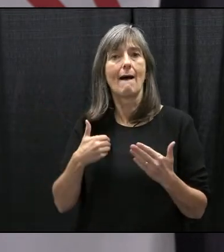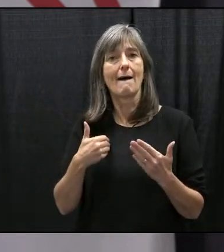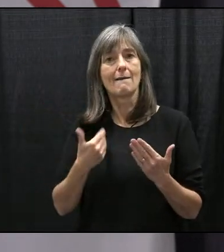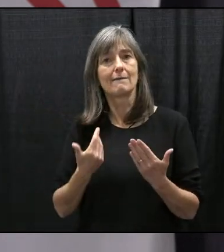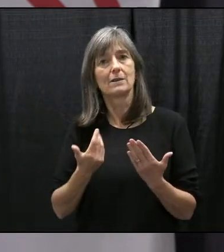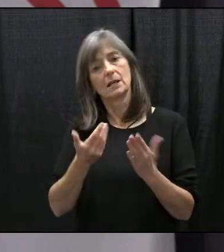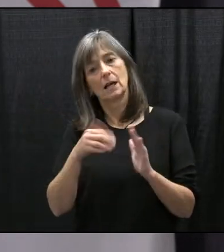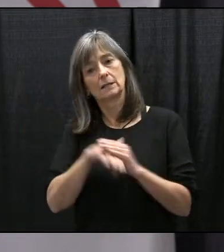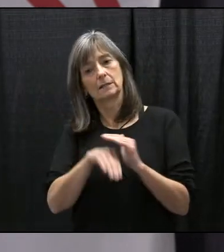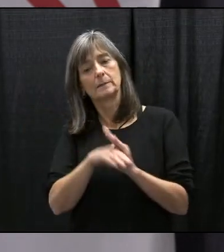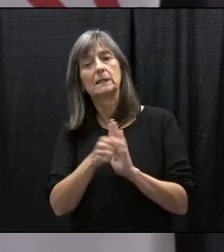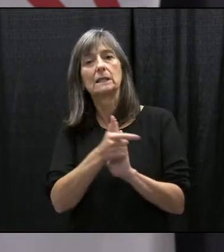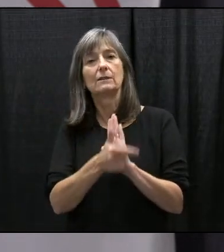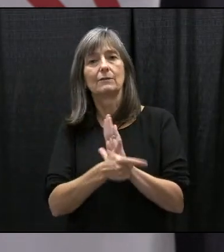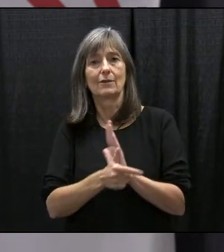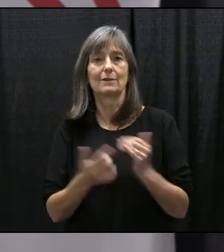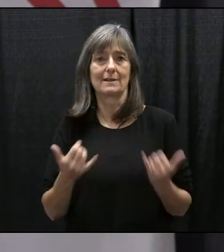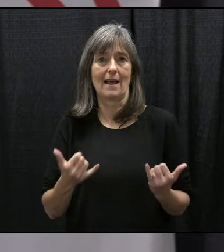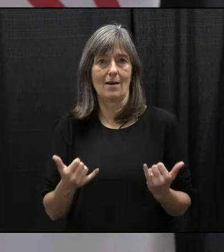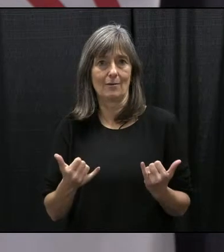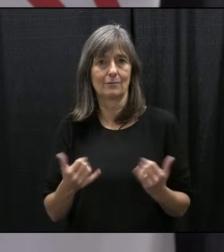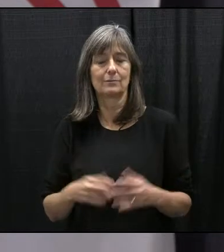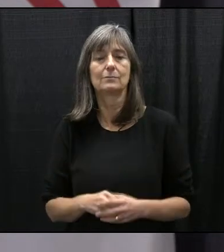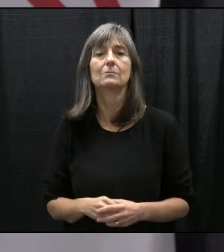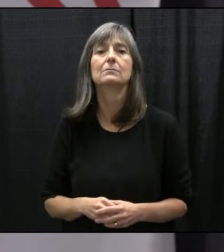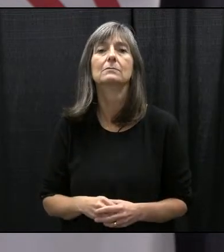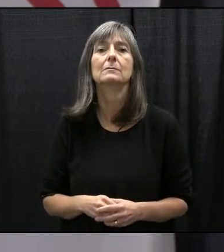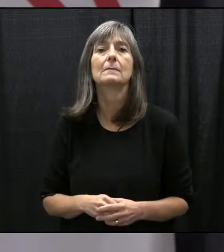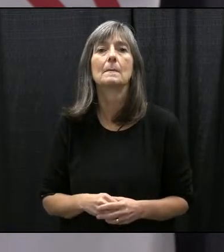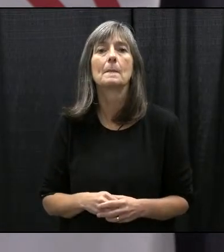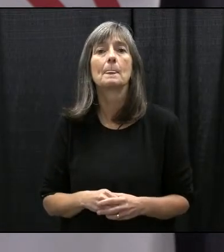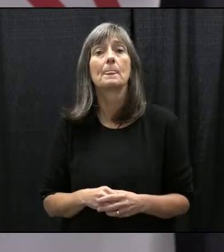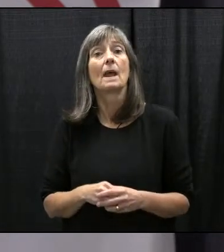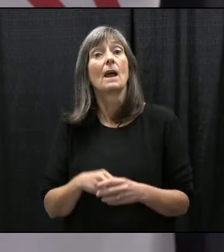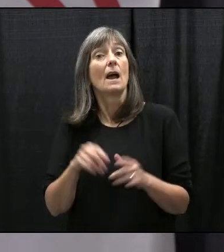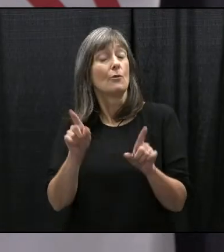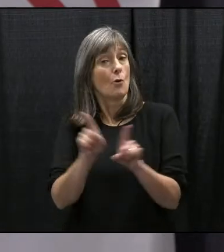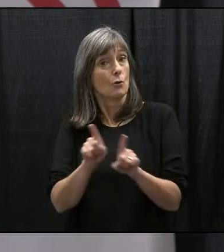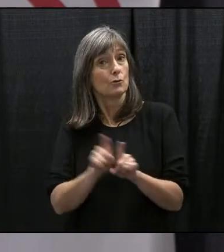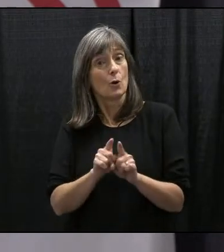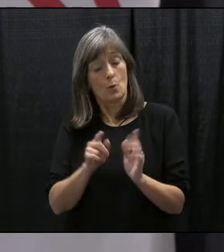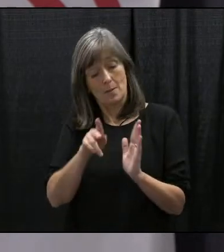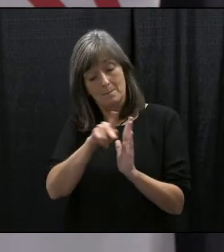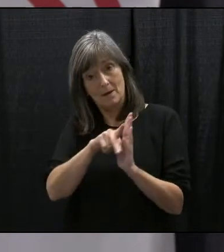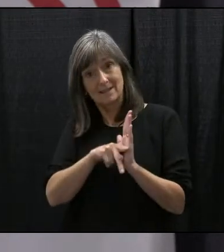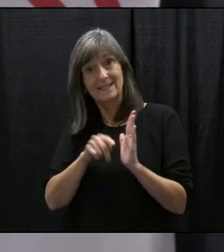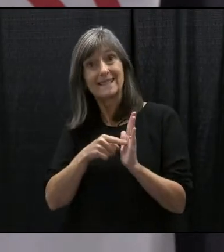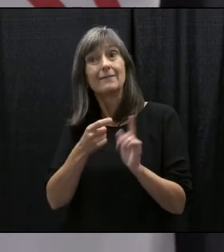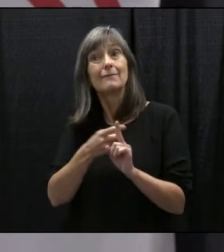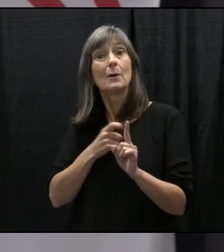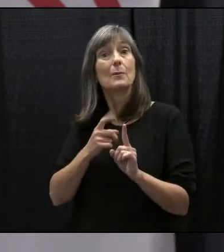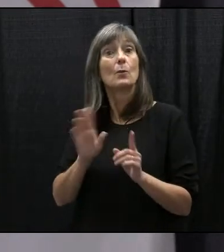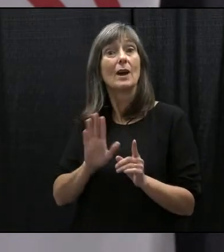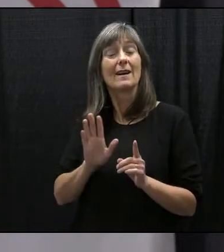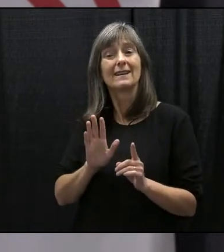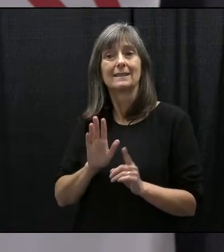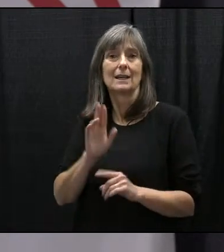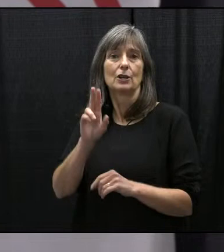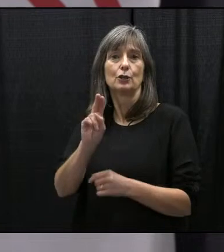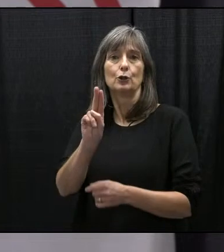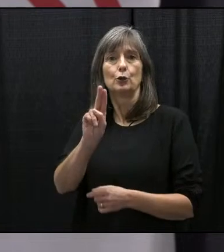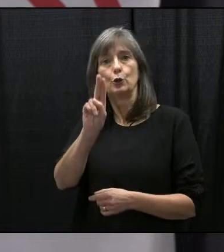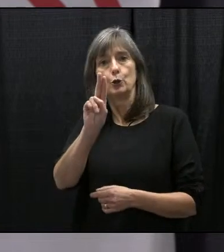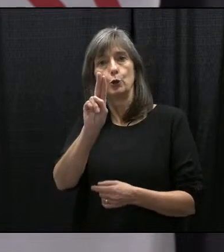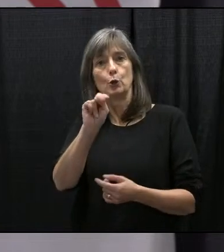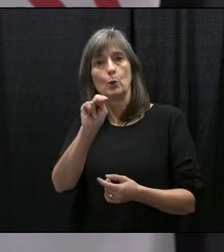accessibility and inclusion. It would also embrace the principles, and I think this is very important, from the United Nations Convention on the Rights of Persons